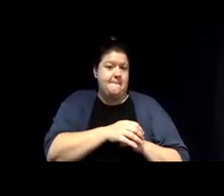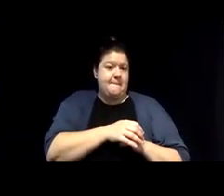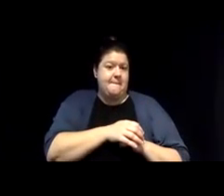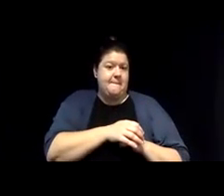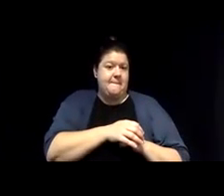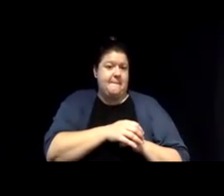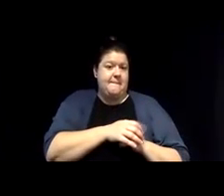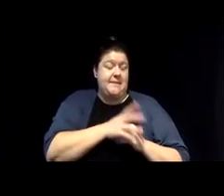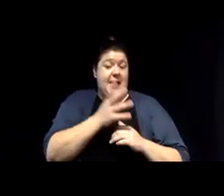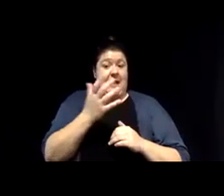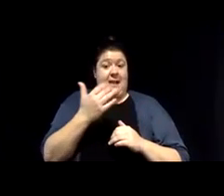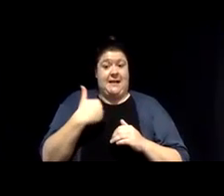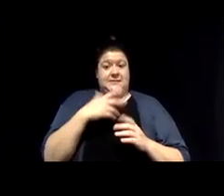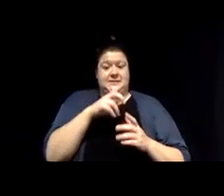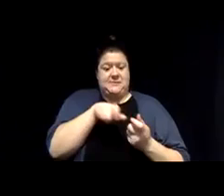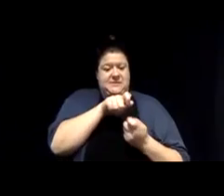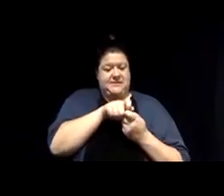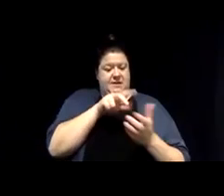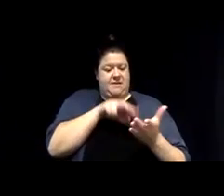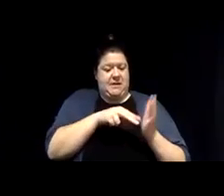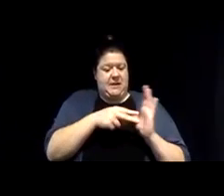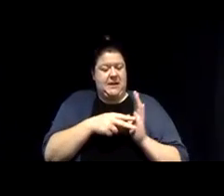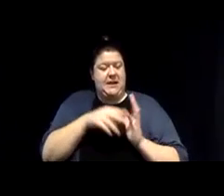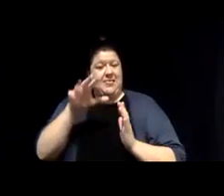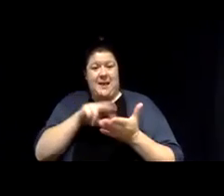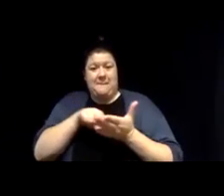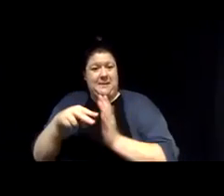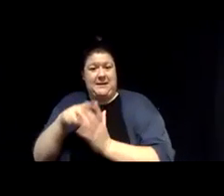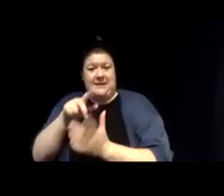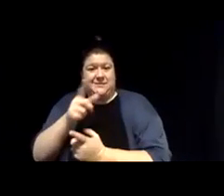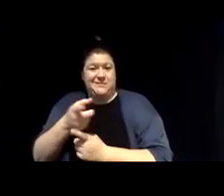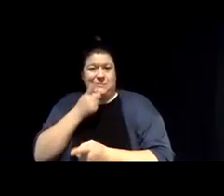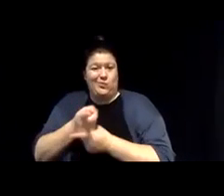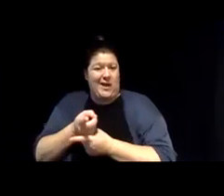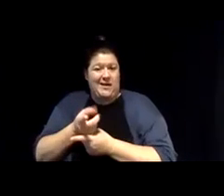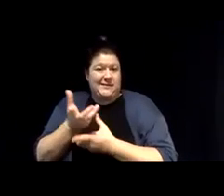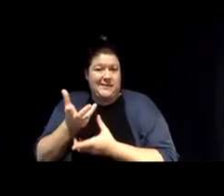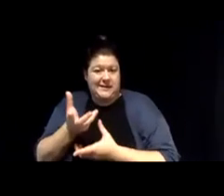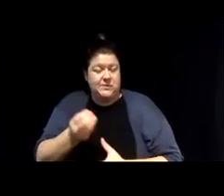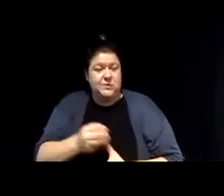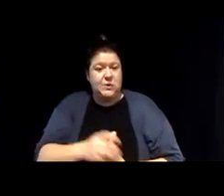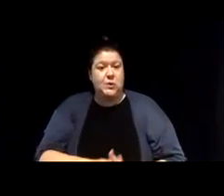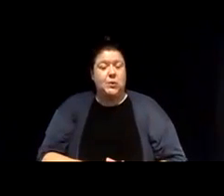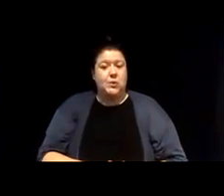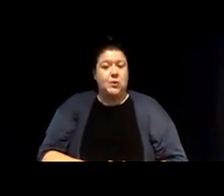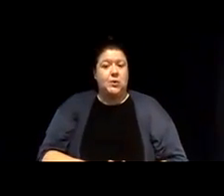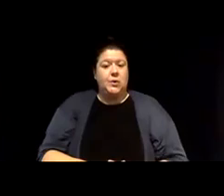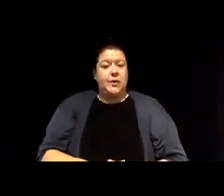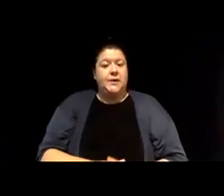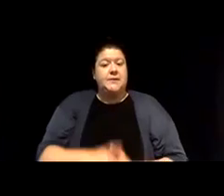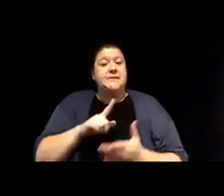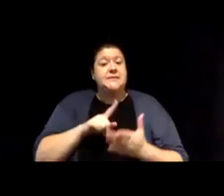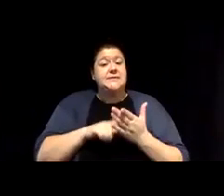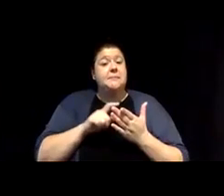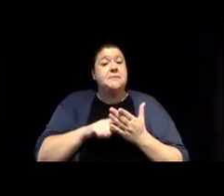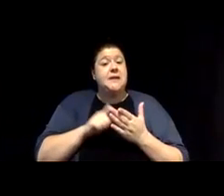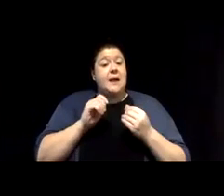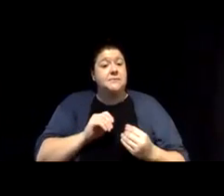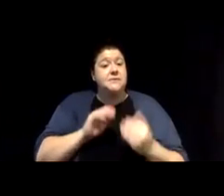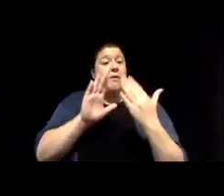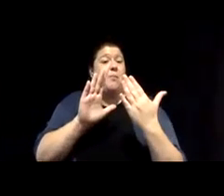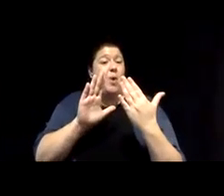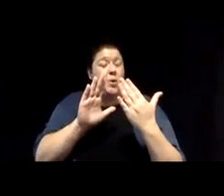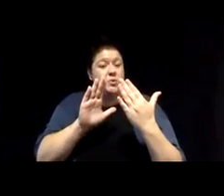has a meaning and that meaning is not exactly correct. Okay, so sometimes we run into what we call